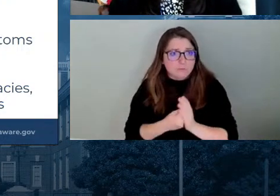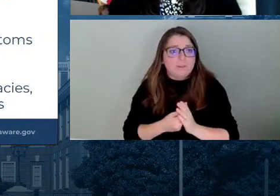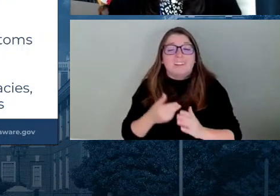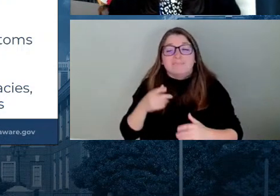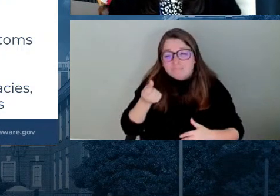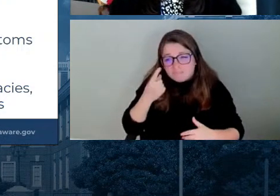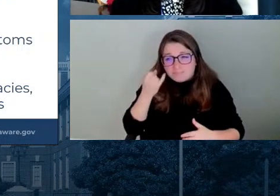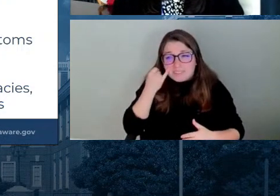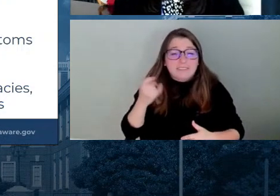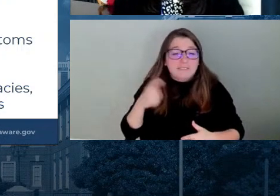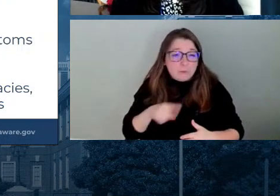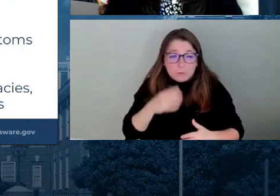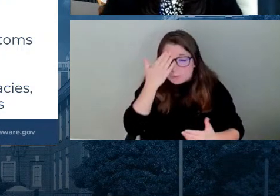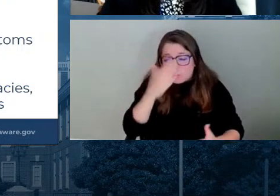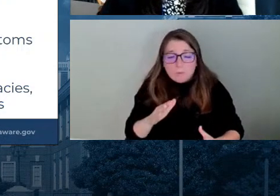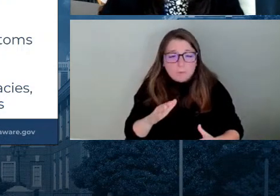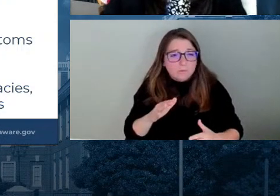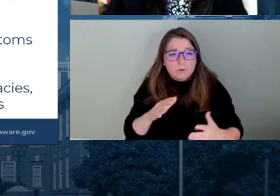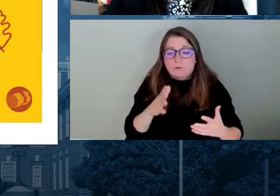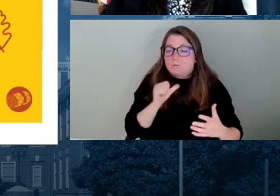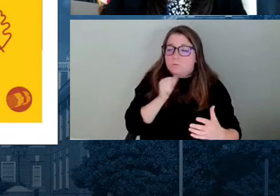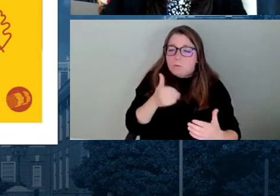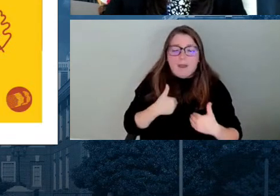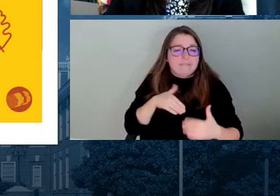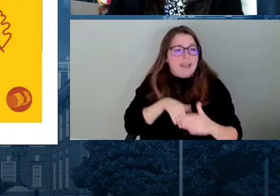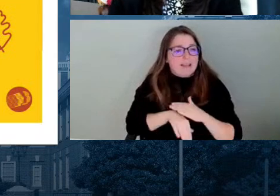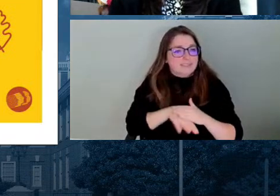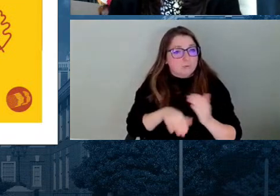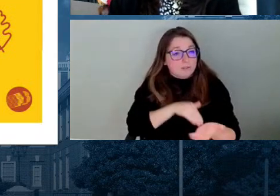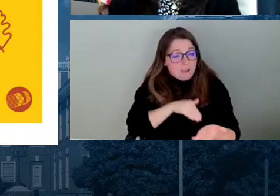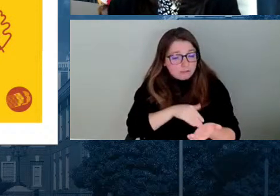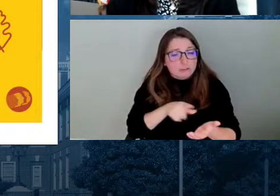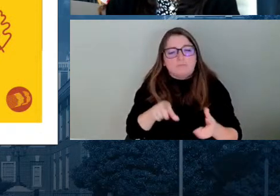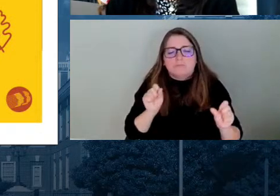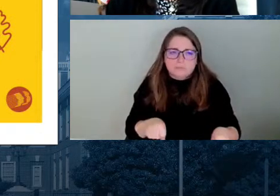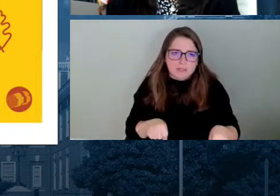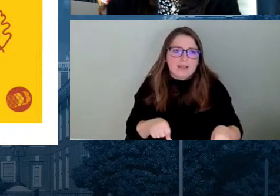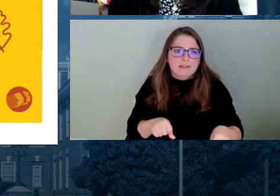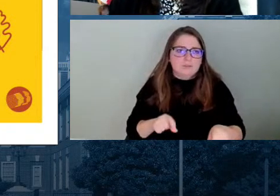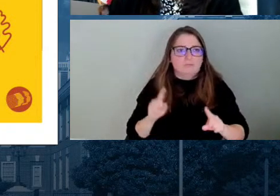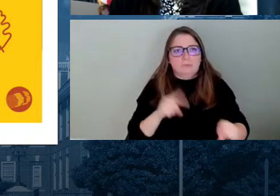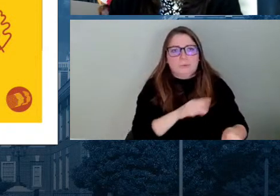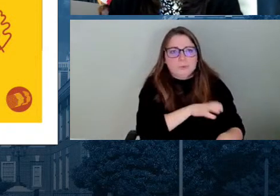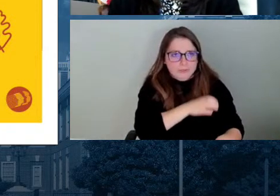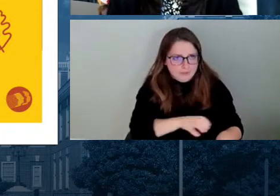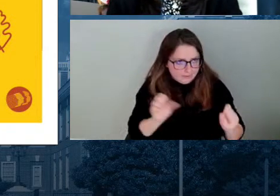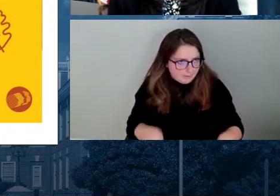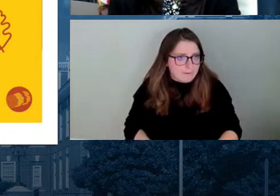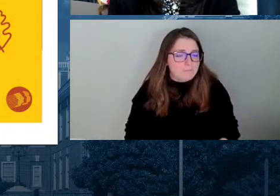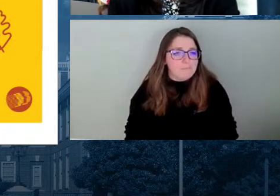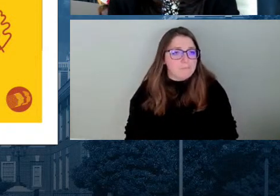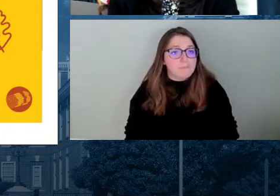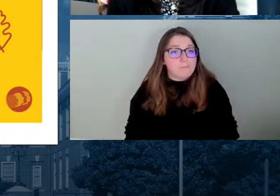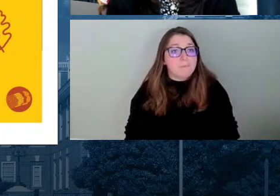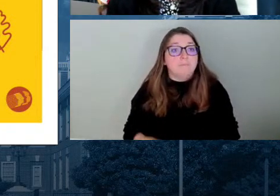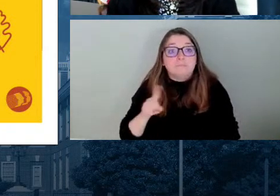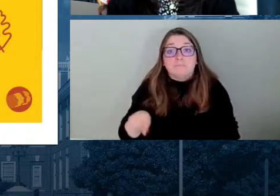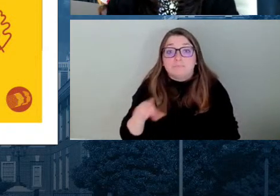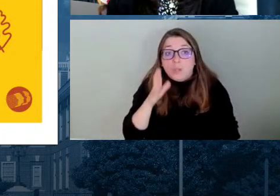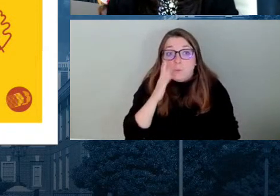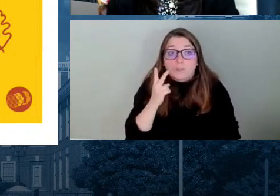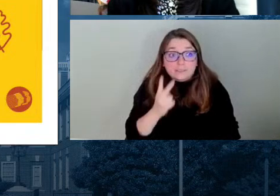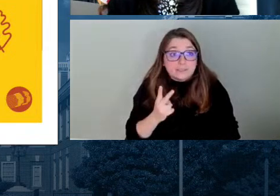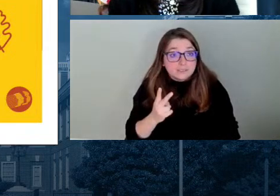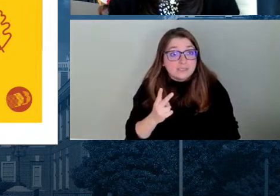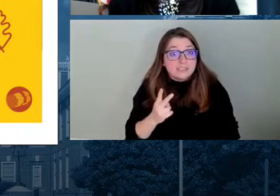work or have transportation challenges. Next slide. You will start to see our stepping up our marketing